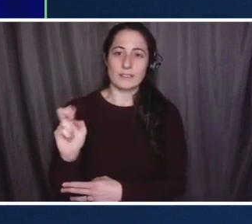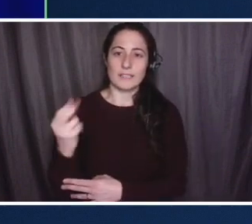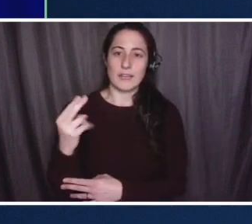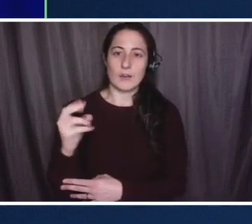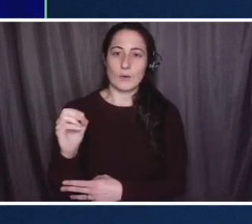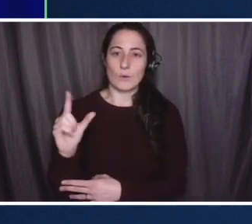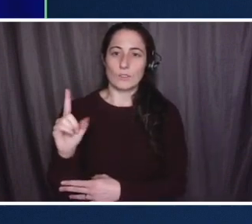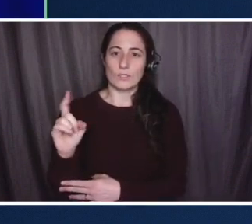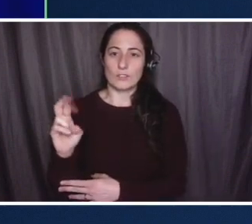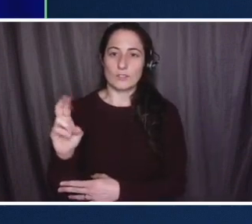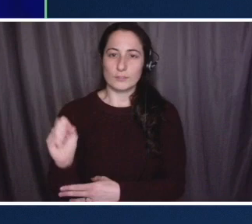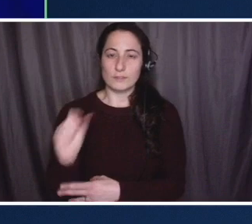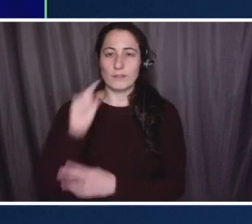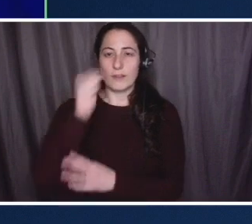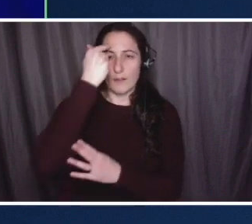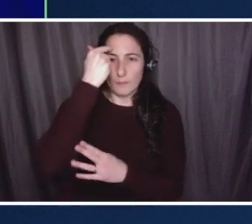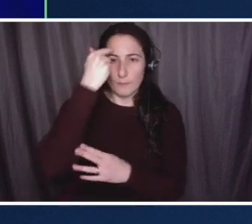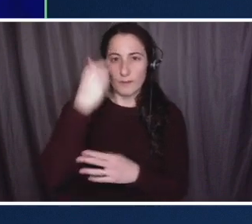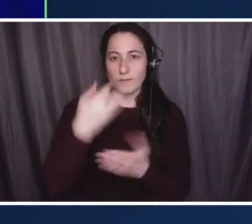number of places. So like, I think the